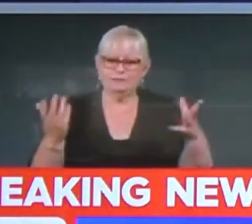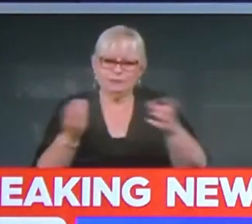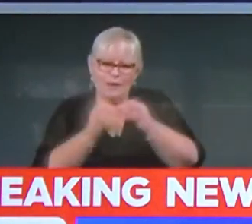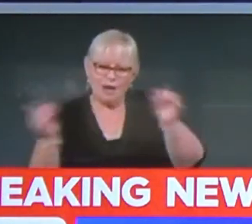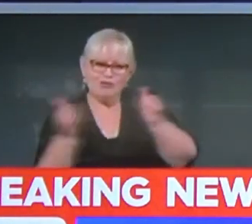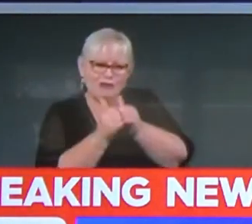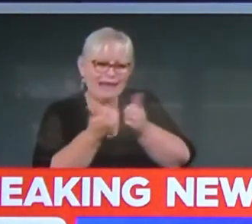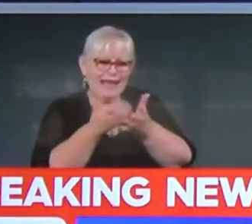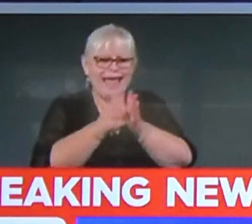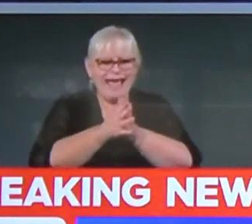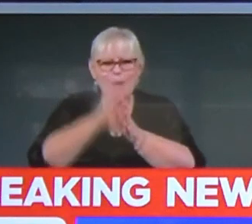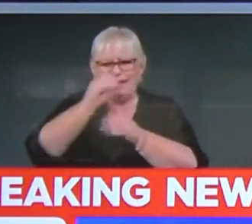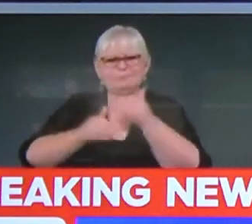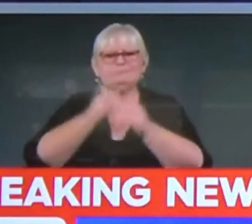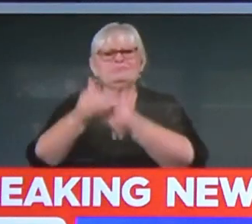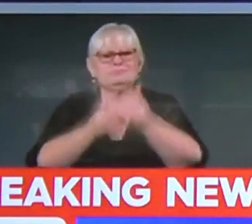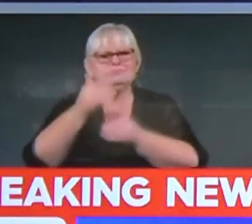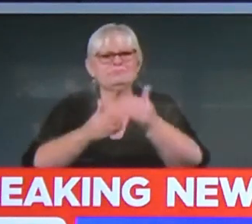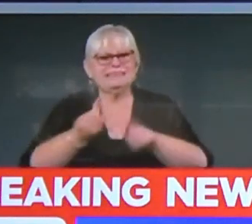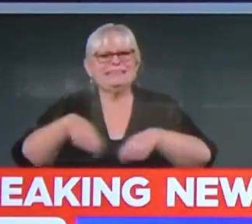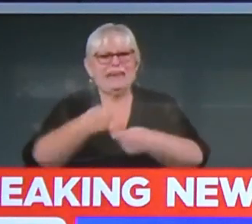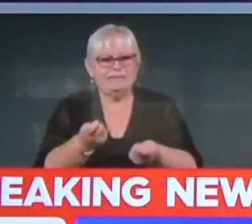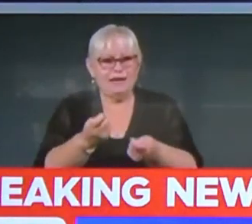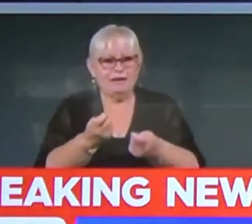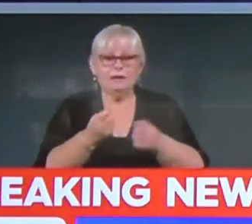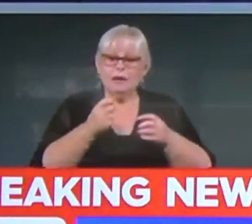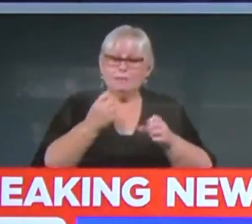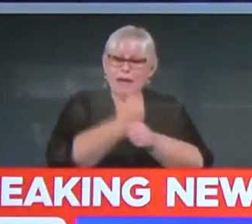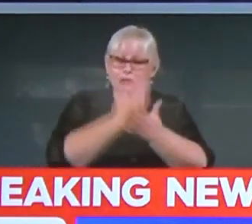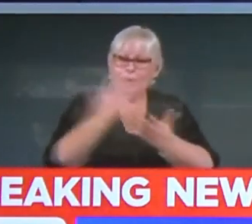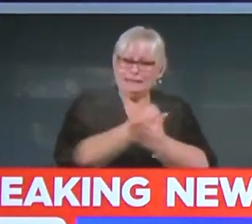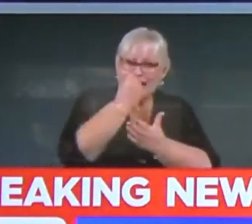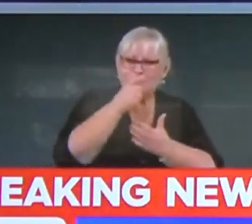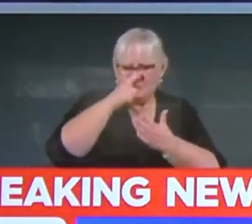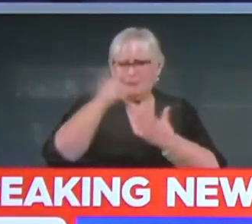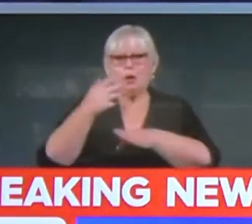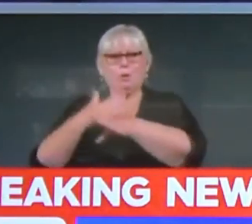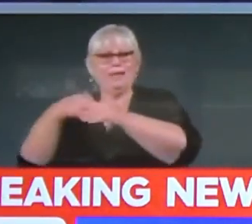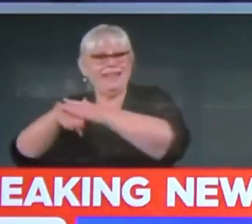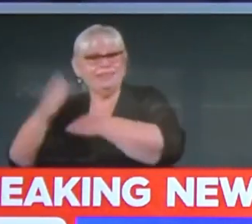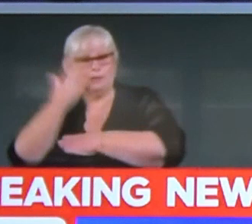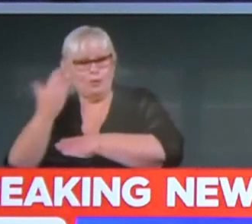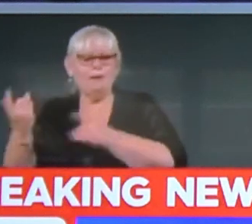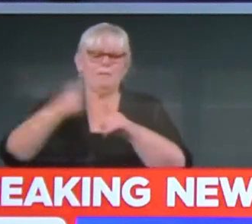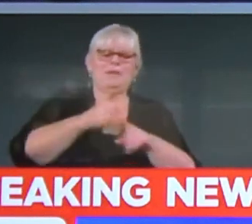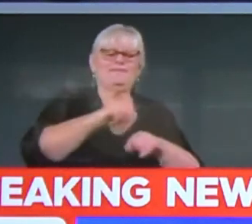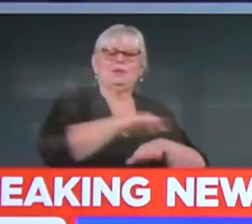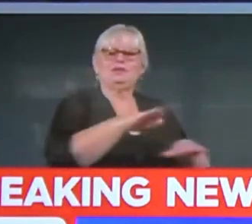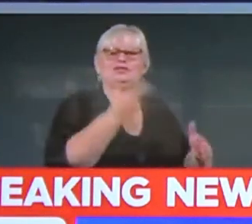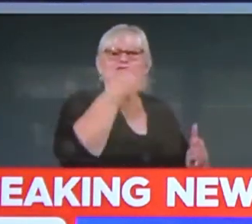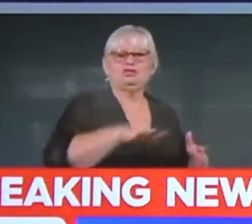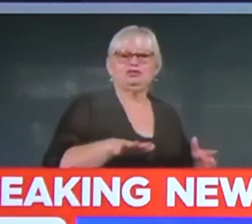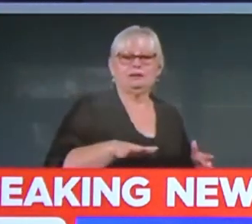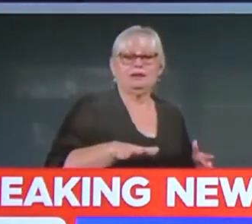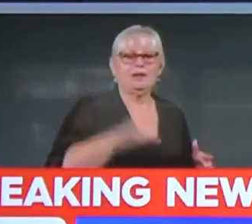and agree how we can continue to deliver that while doing that safely for those who work in schools, and of course for the kids themselves. As we know,